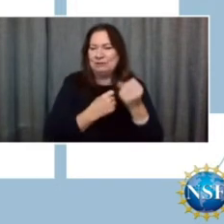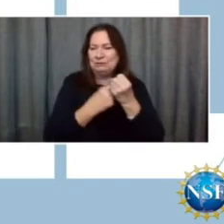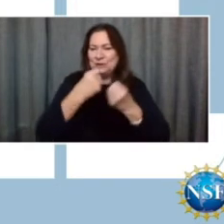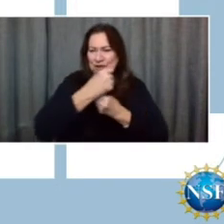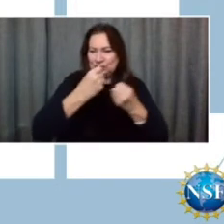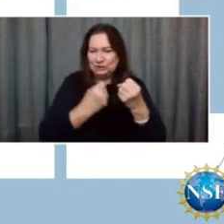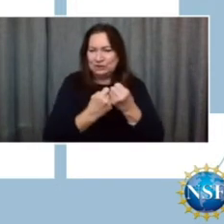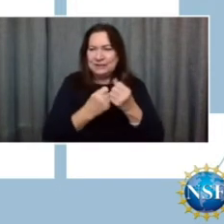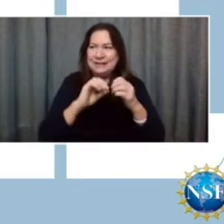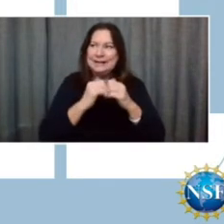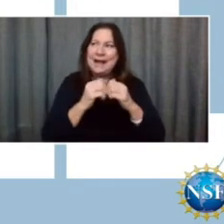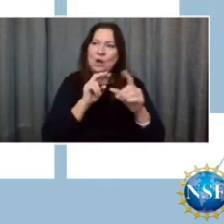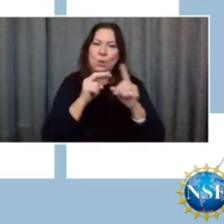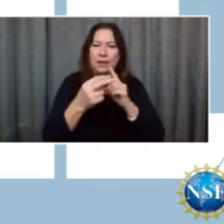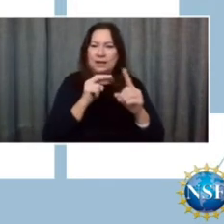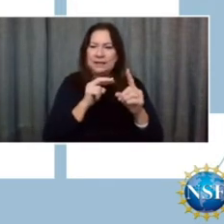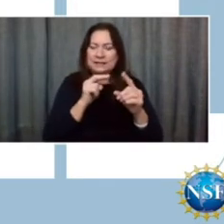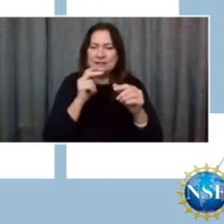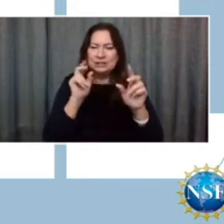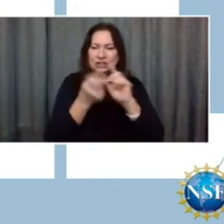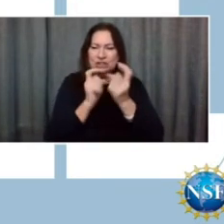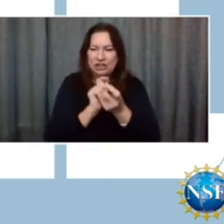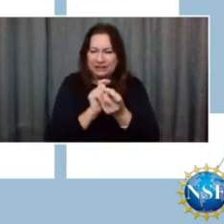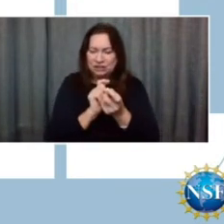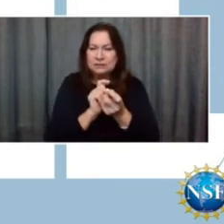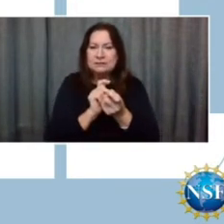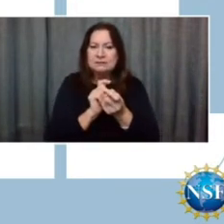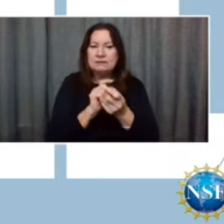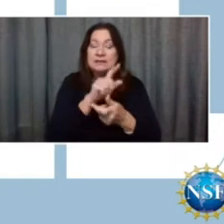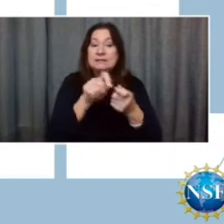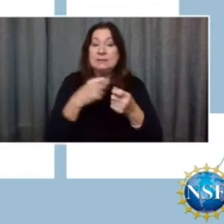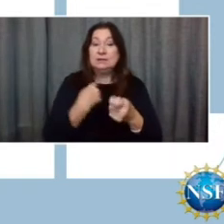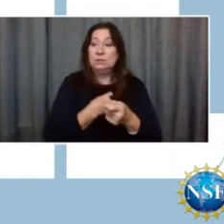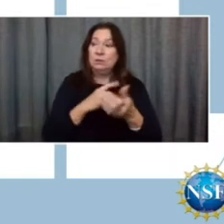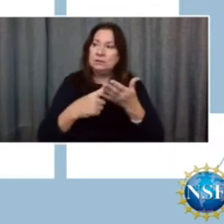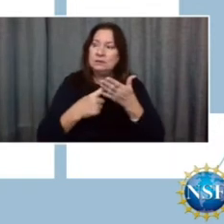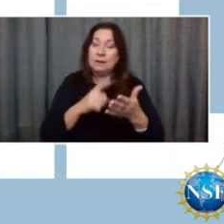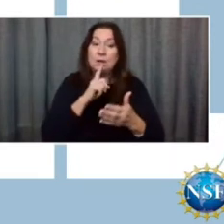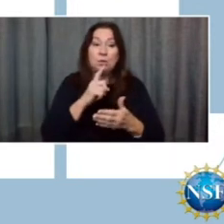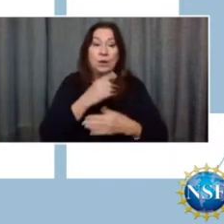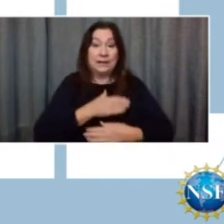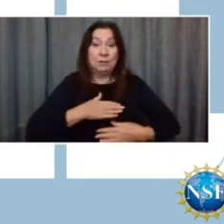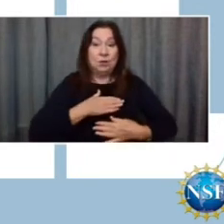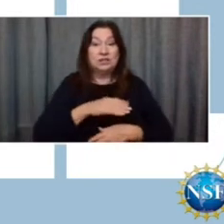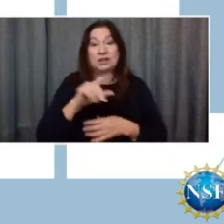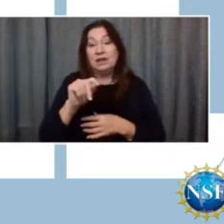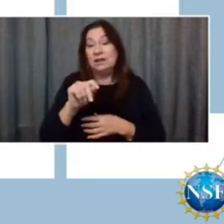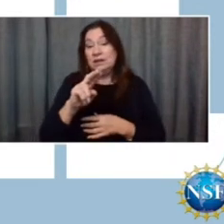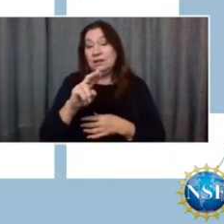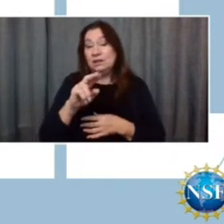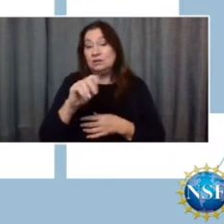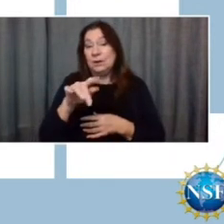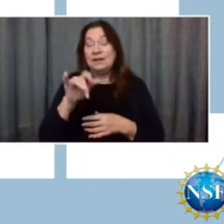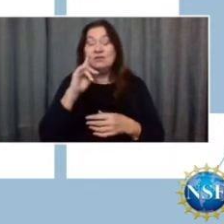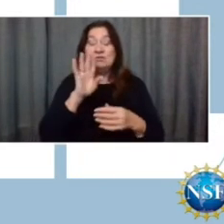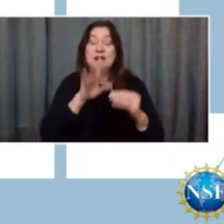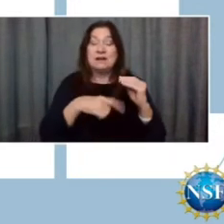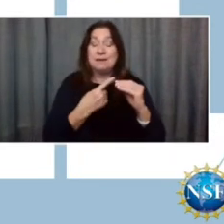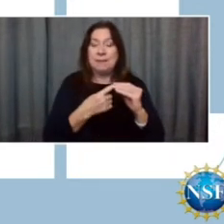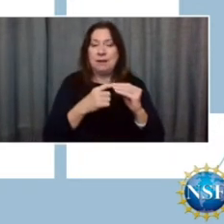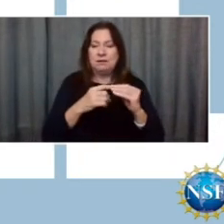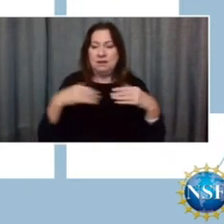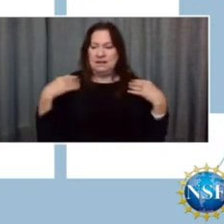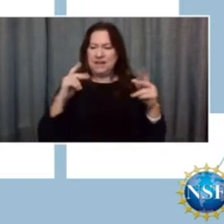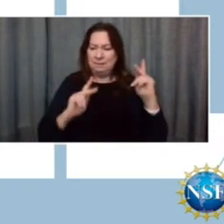view change, particularly when we start thinking about, I really appreciate, Shimeen, you're talking about young people's awareness. Young people are